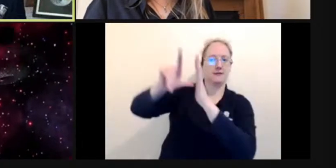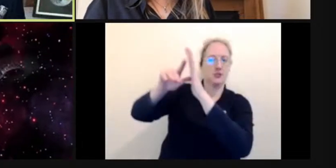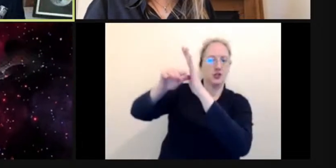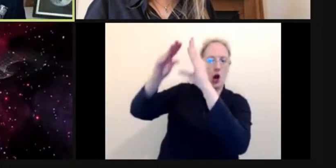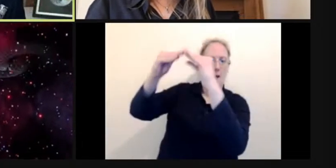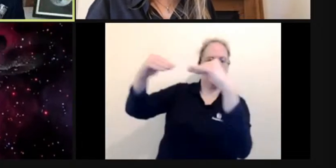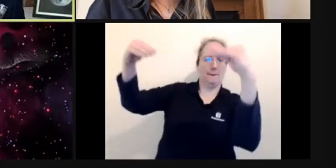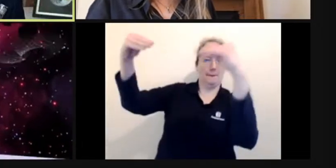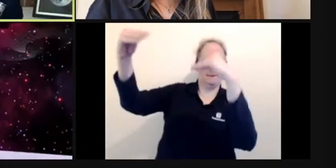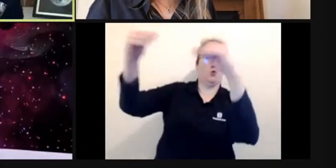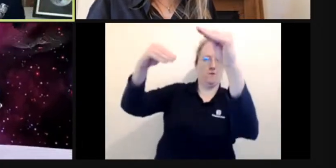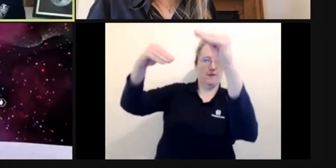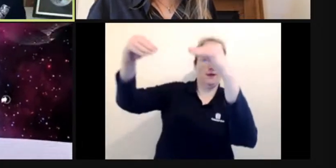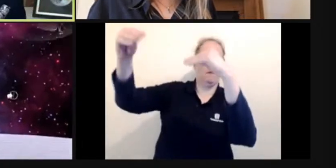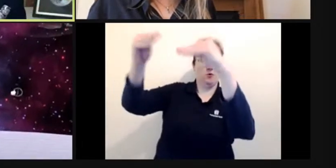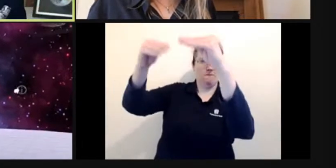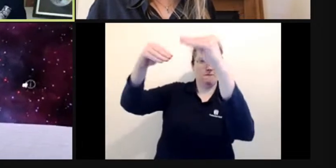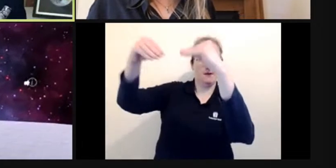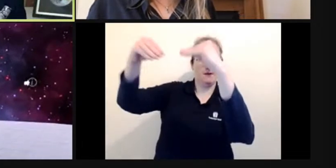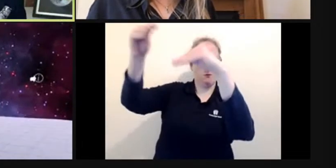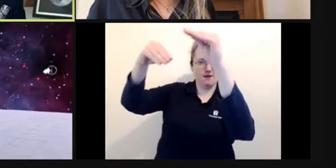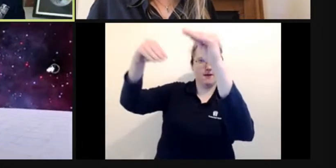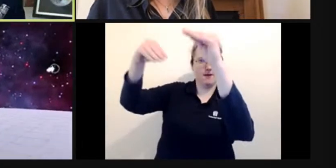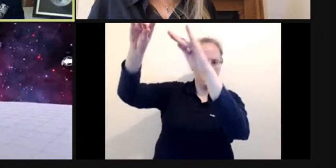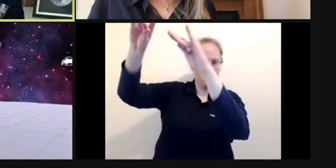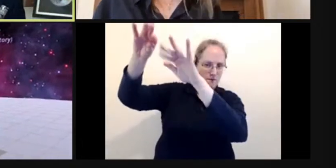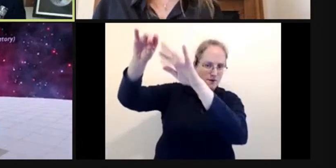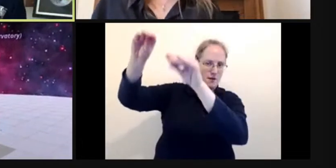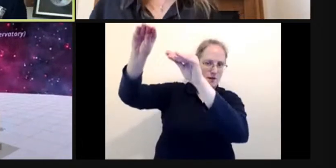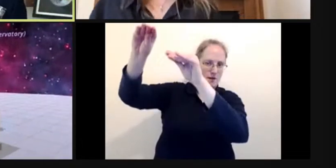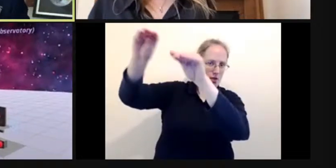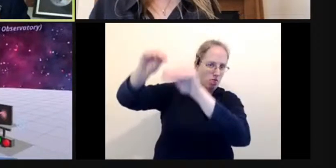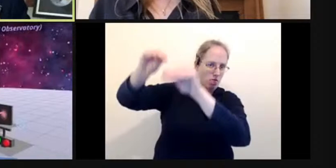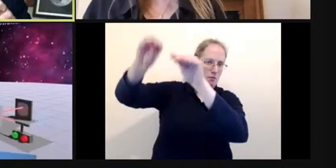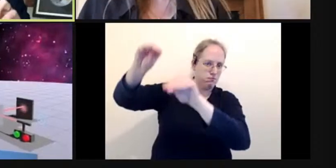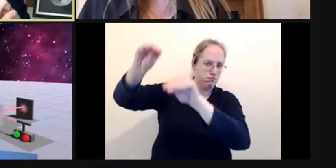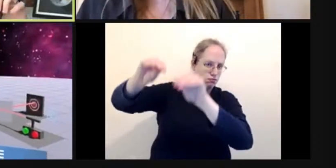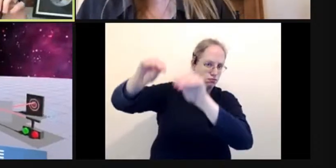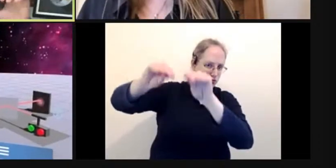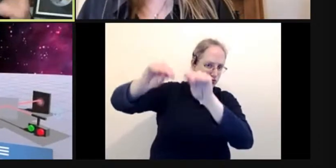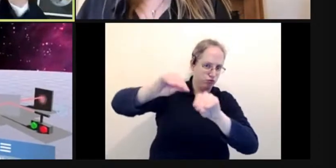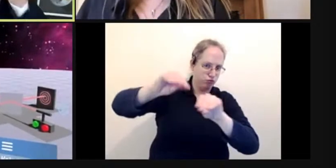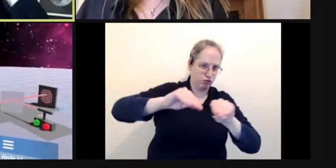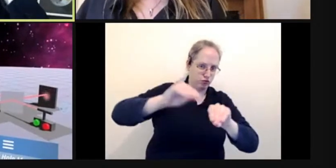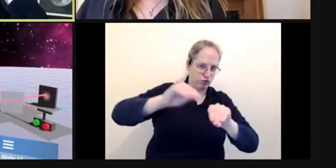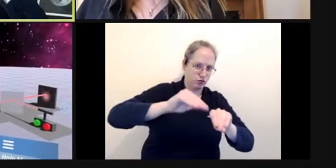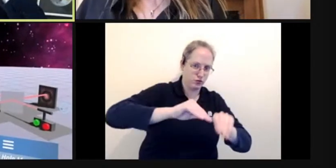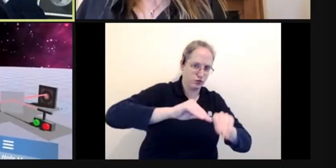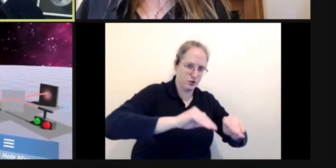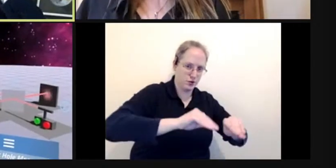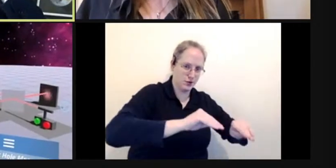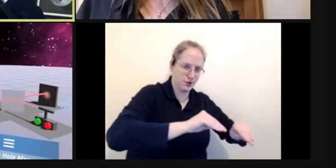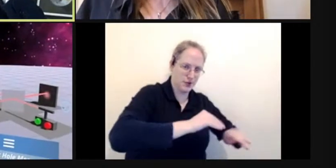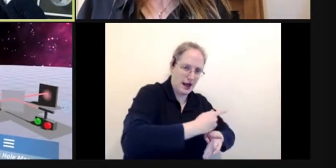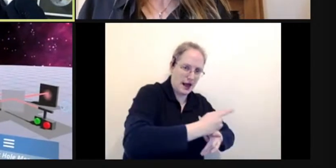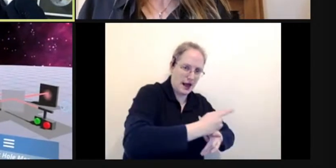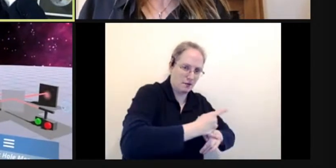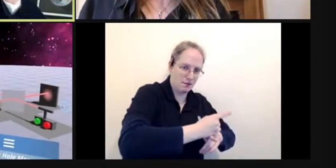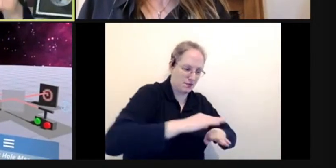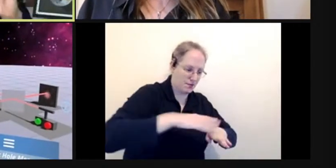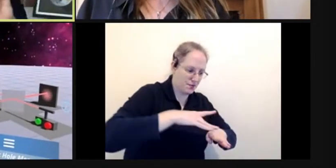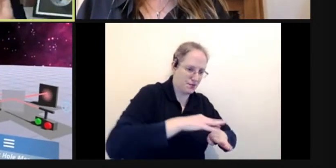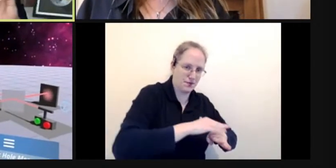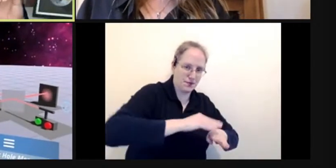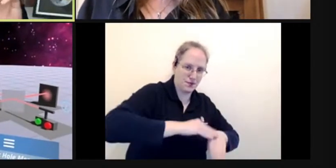entire Earth. In fact, as it passes, these gravitational waves pass through us, it's stretching and straining our detectors. The two 4-kilometer arms